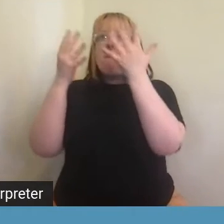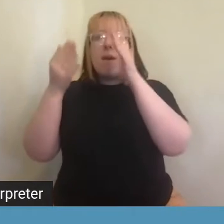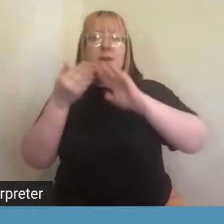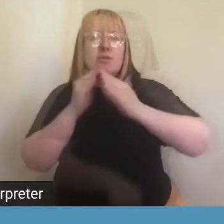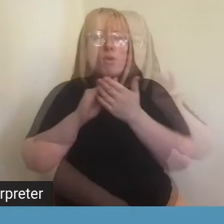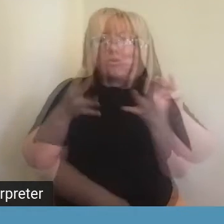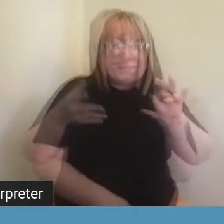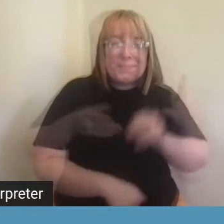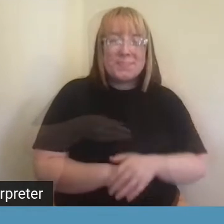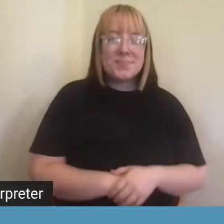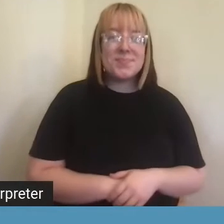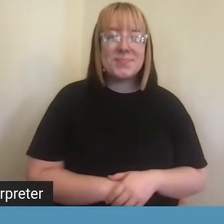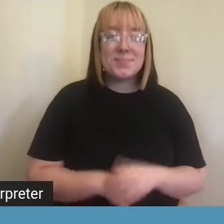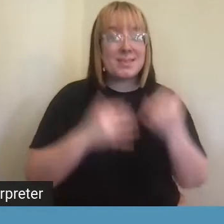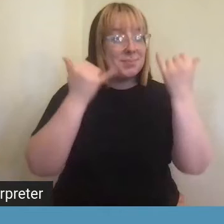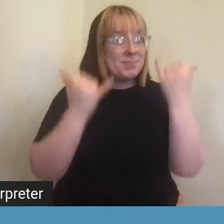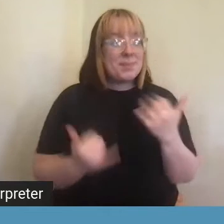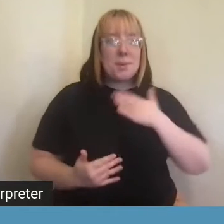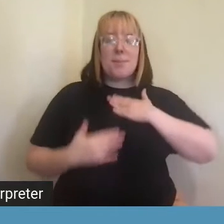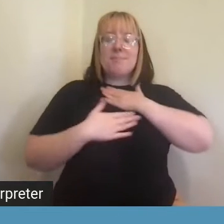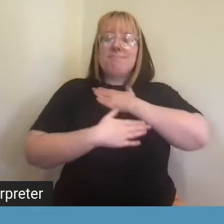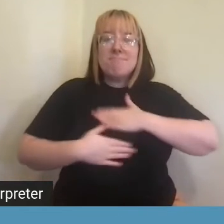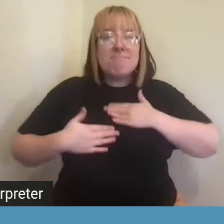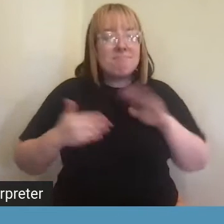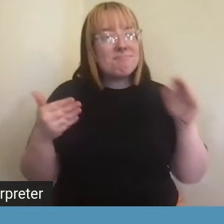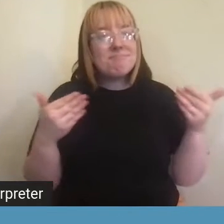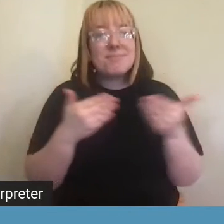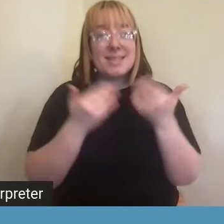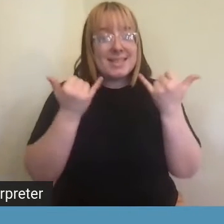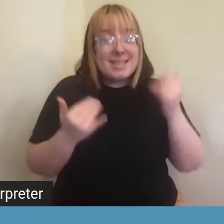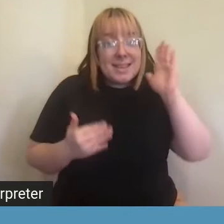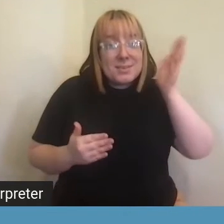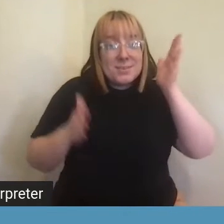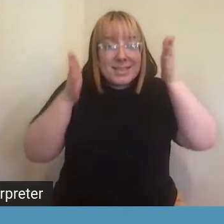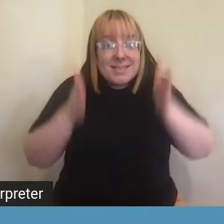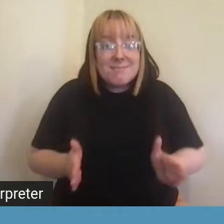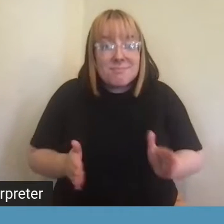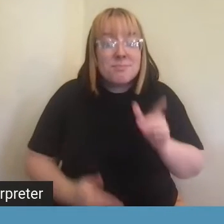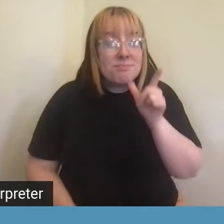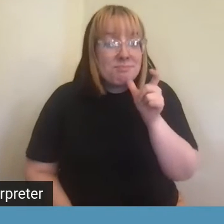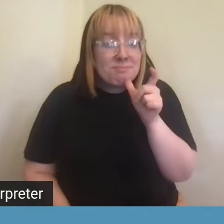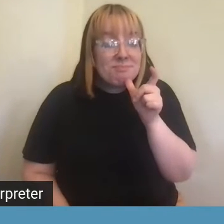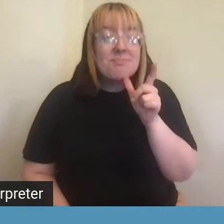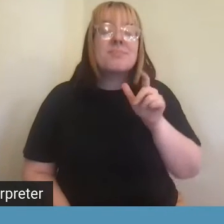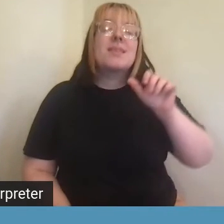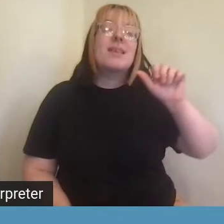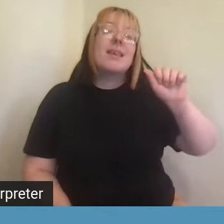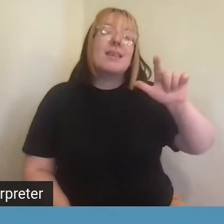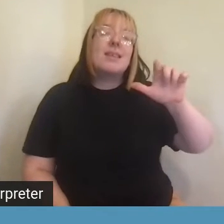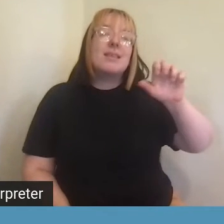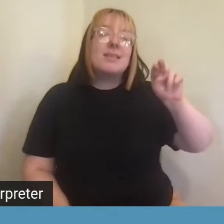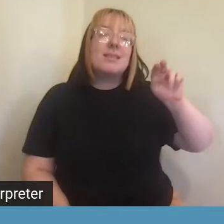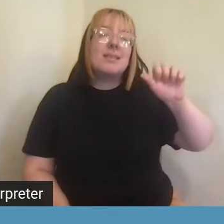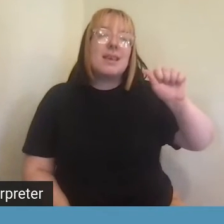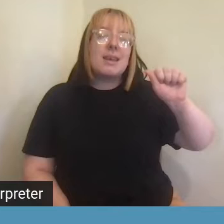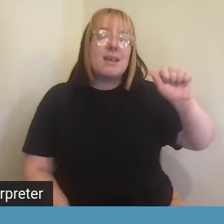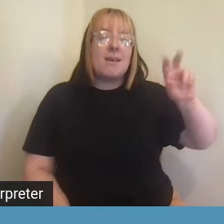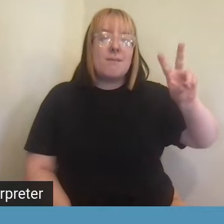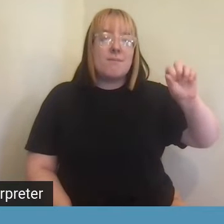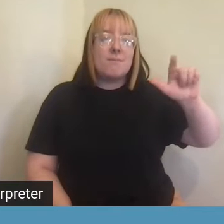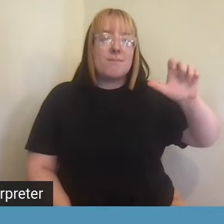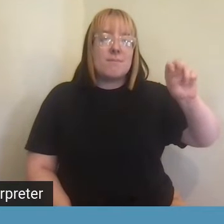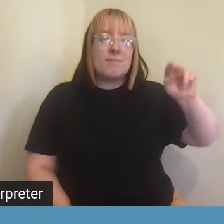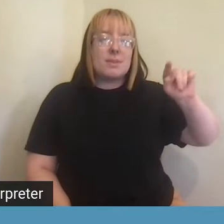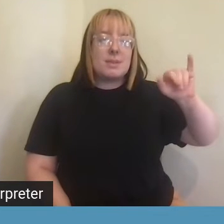profession. Now it is my pleasure to introduce today's presenter, Elena Valentine, the CEO and co-founder